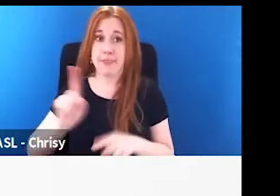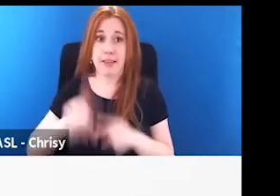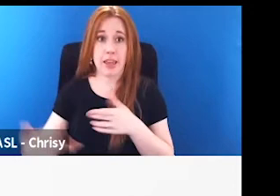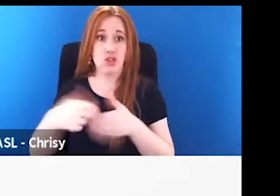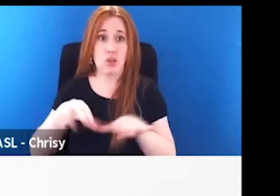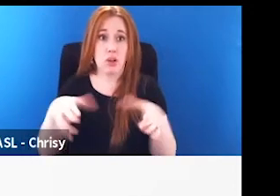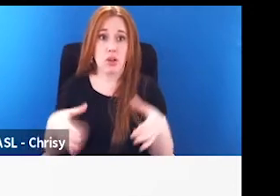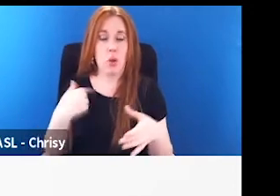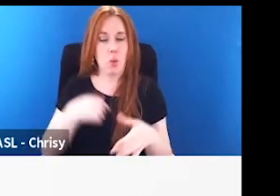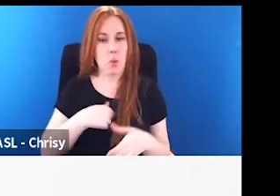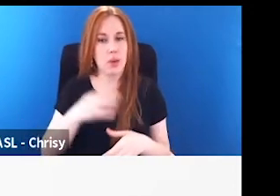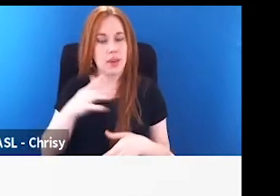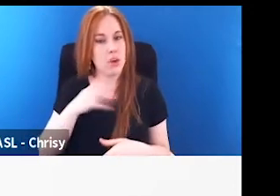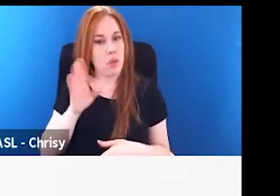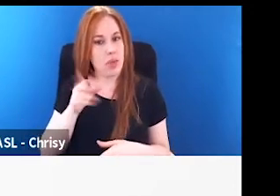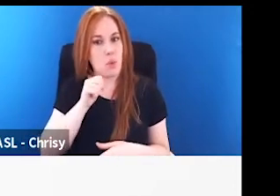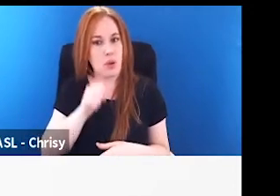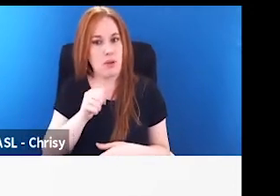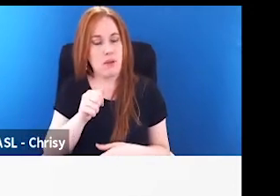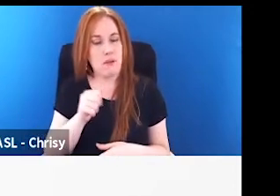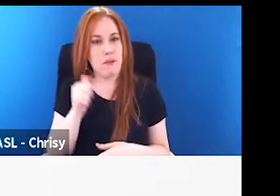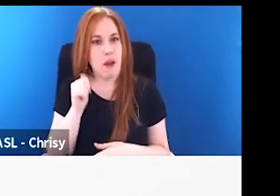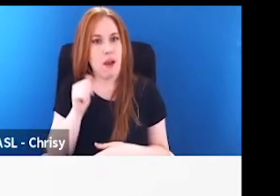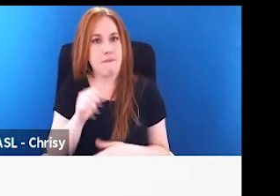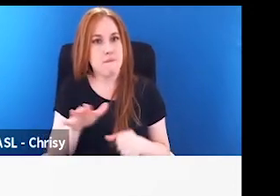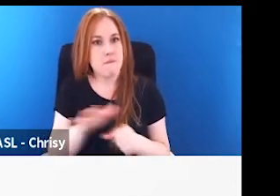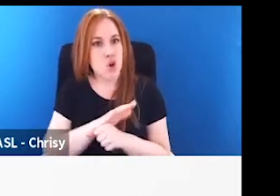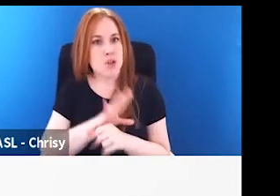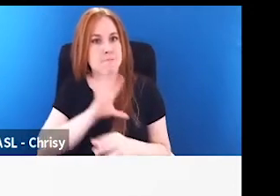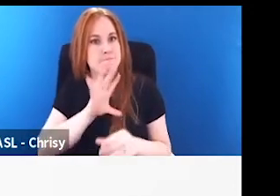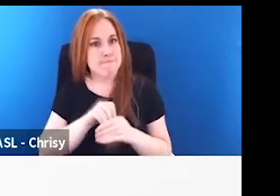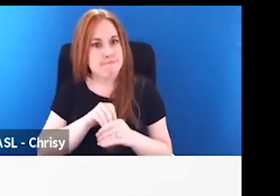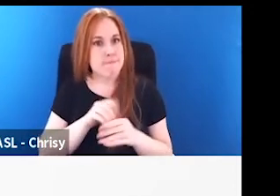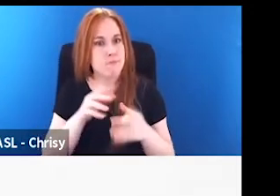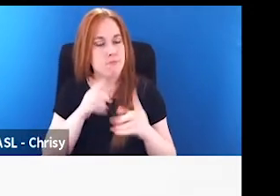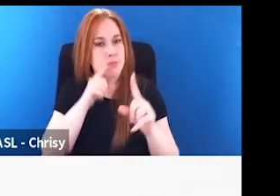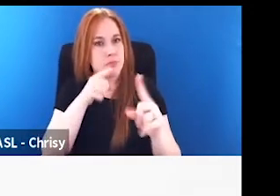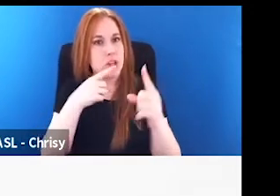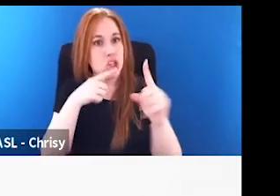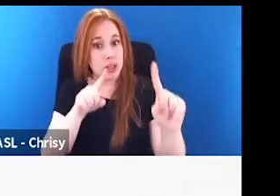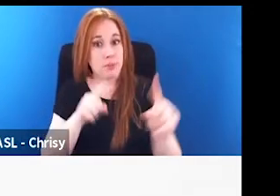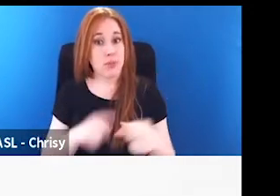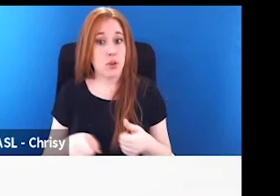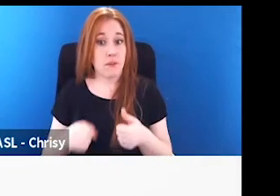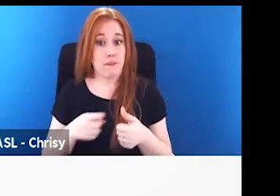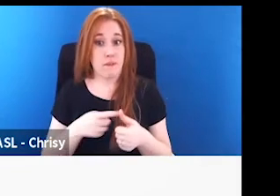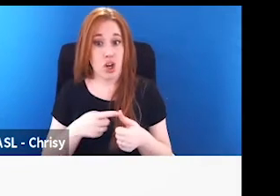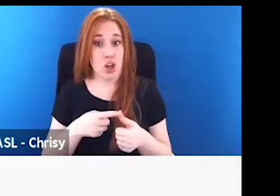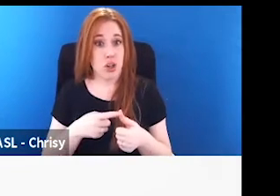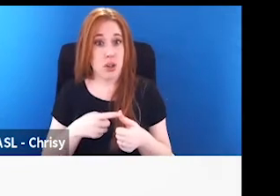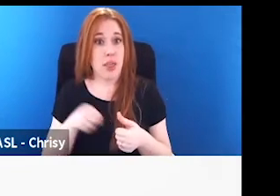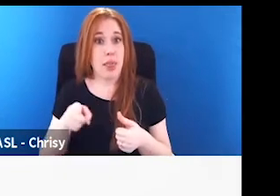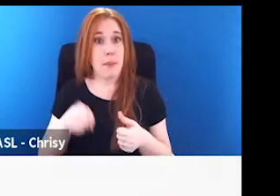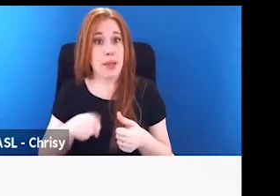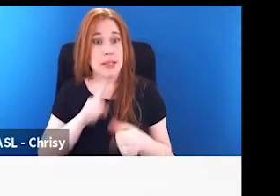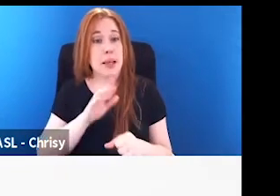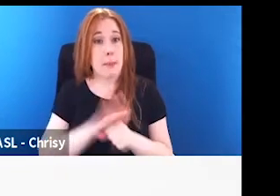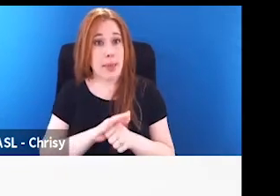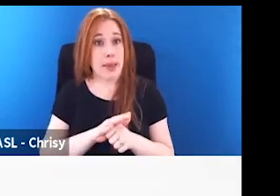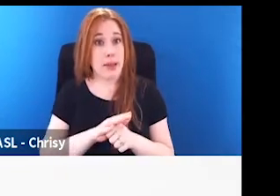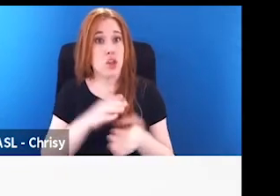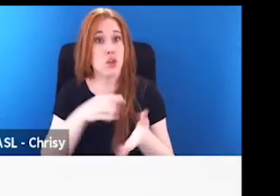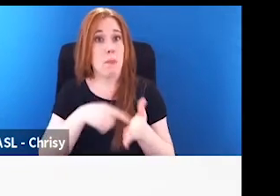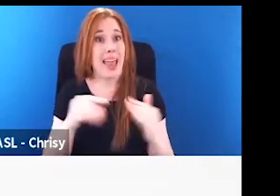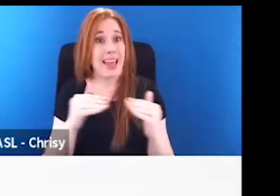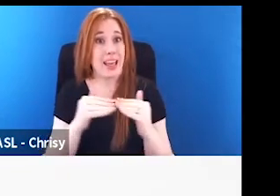believe that they're fully invested in actually achieving what we're trying to achieve. First and foremost, they have to commit to pay equally, and